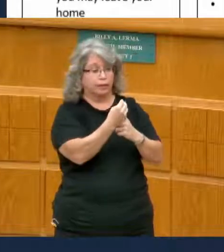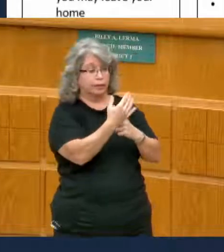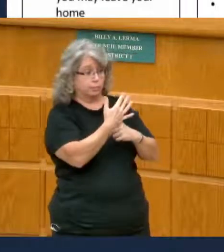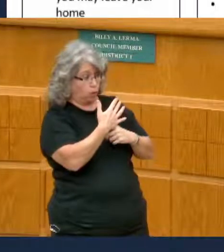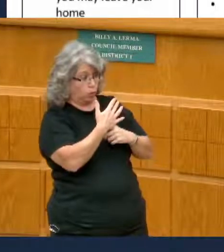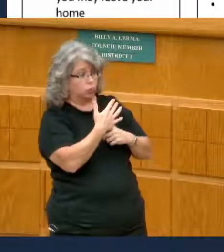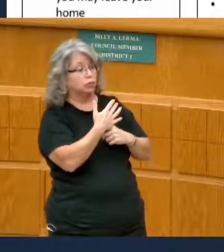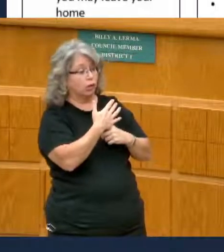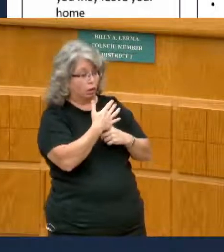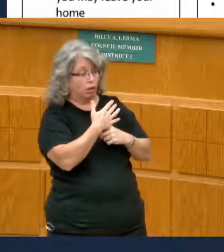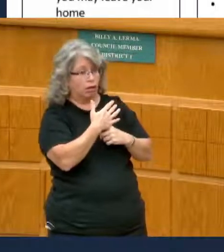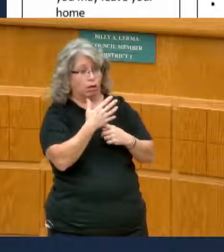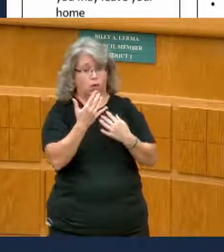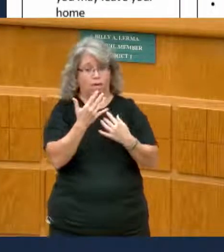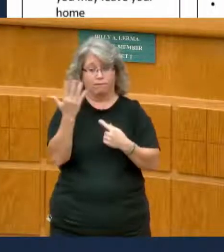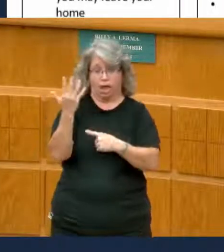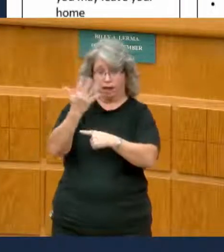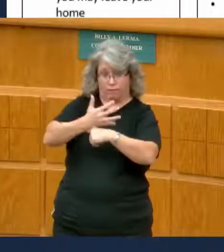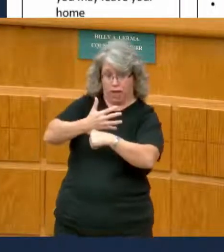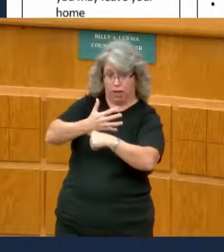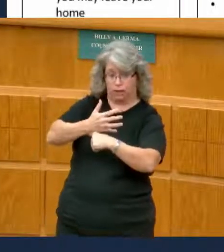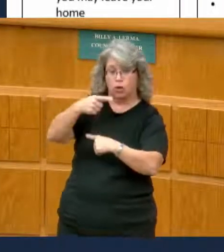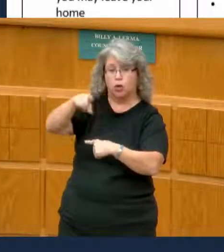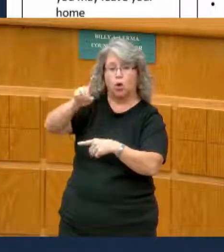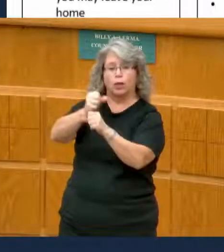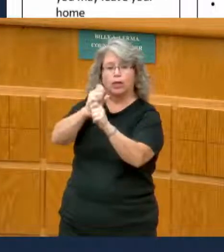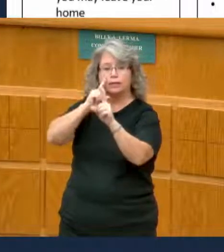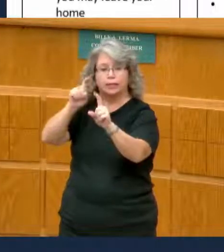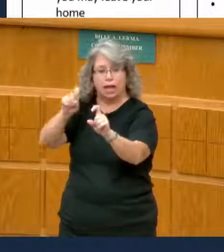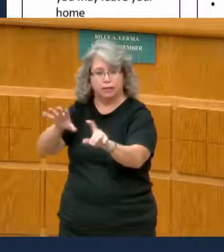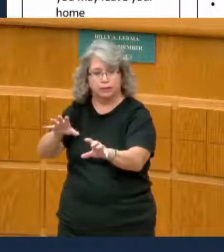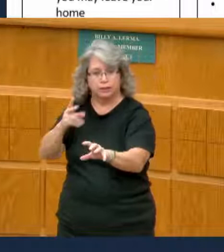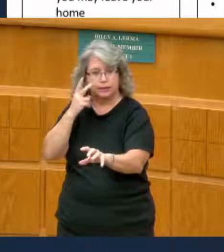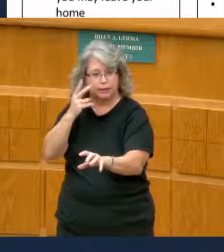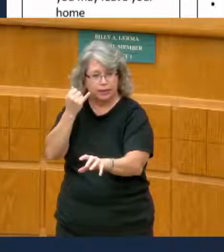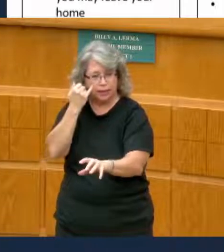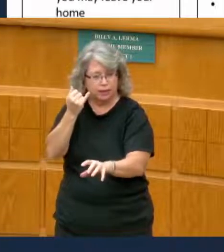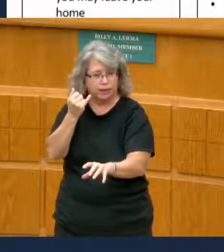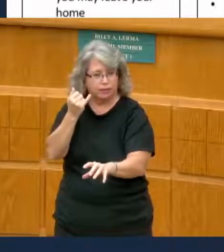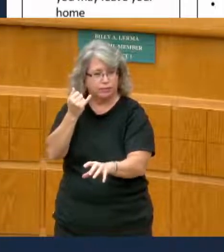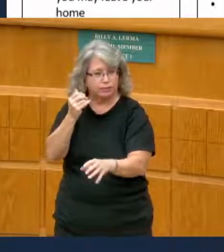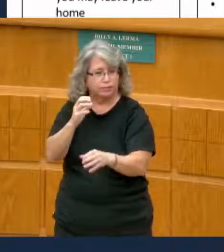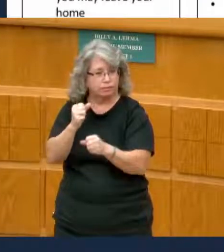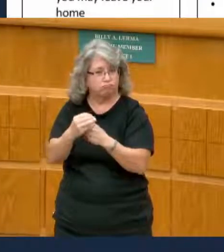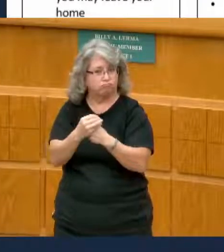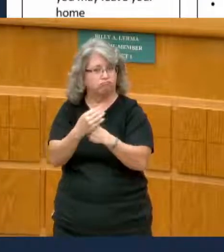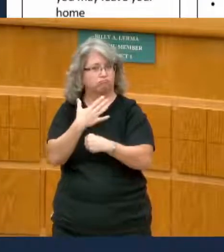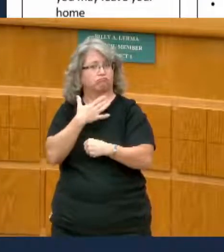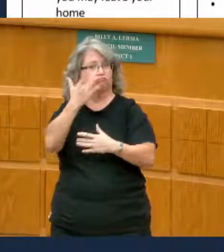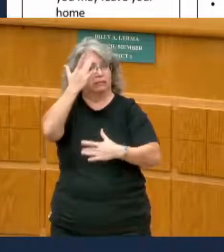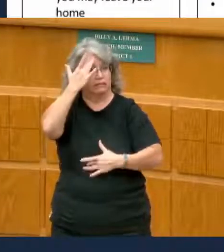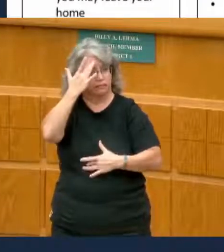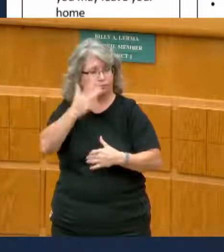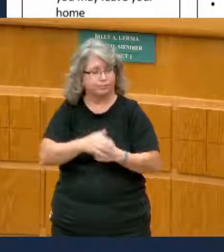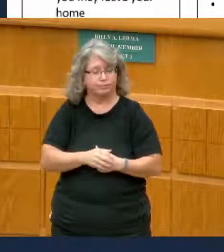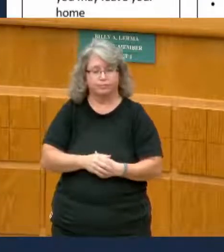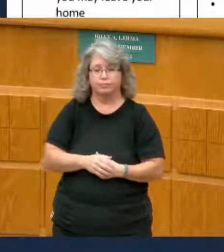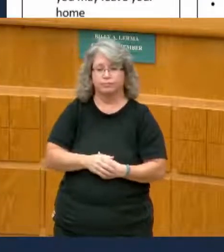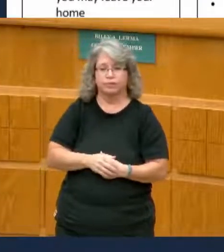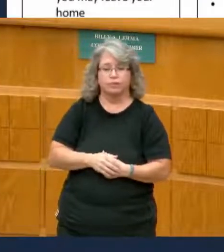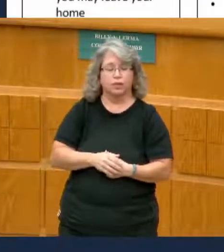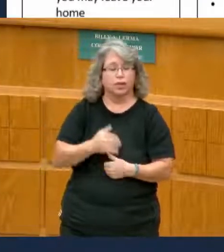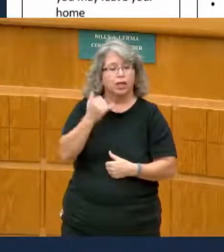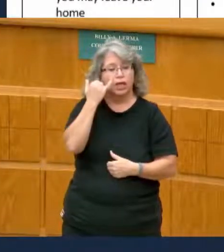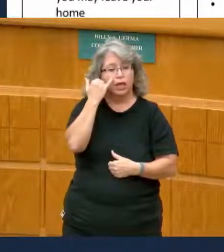actually picked up that infection. If you are not boosted, or you're not vaccinated, or you've only had 1